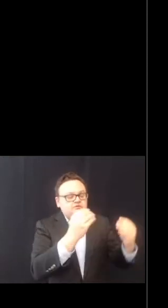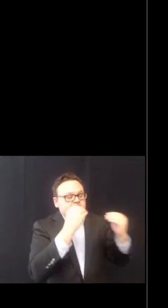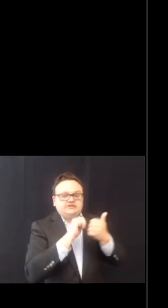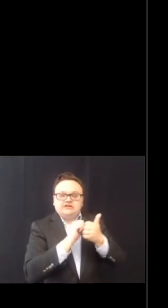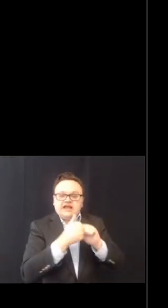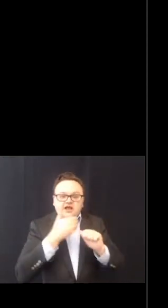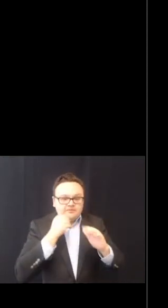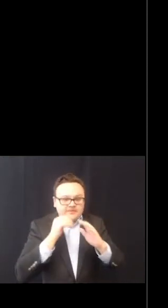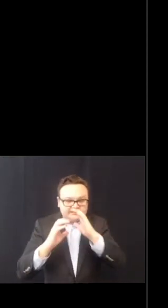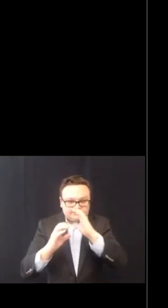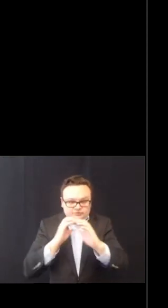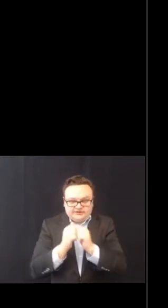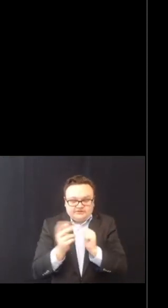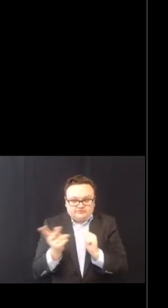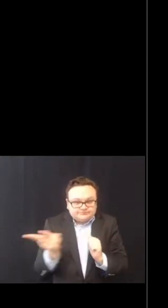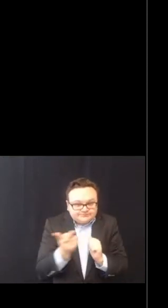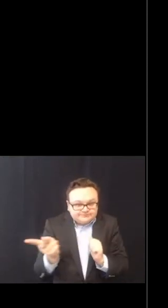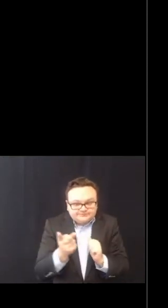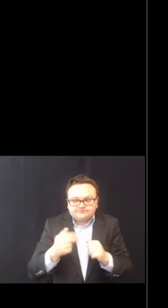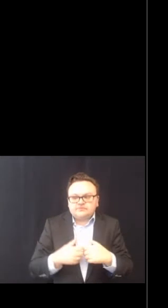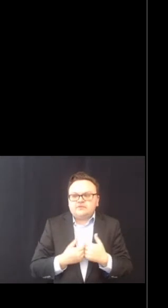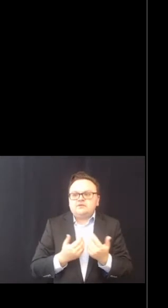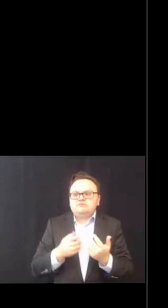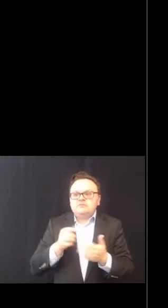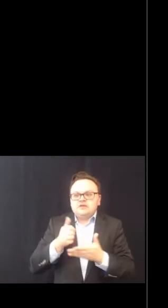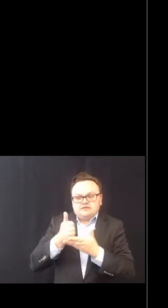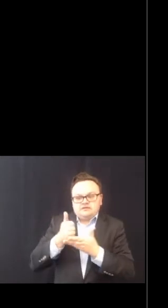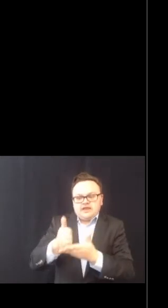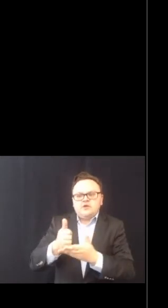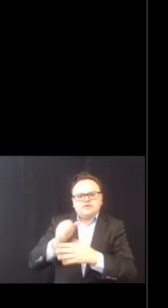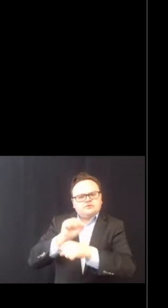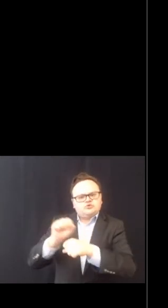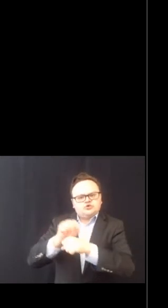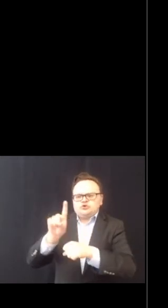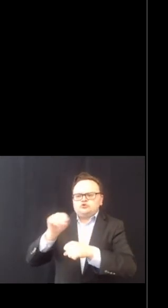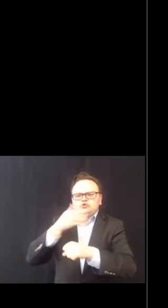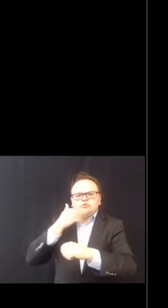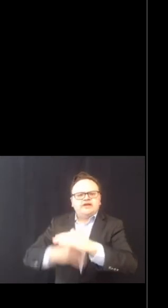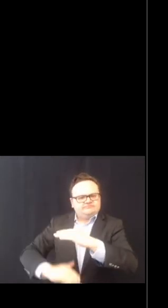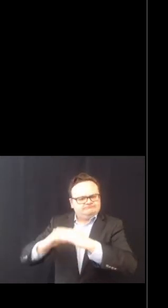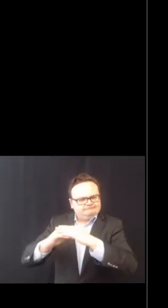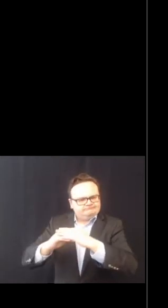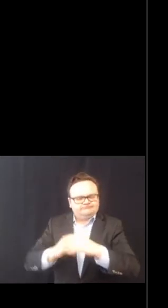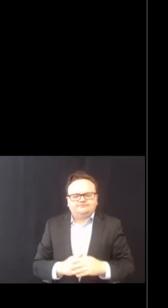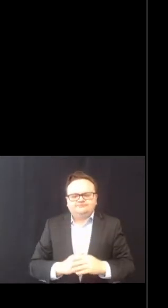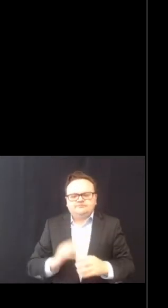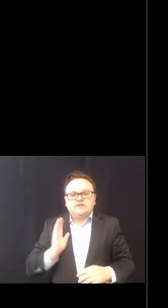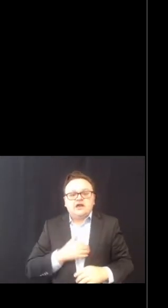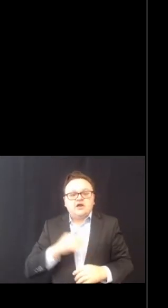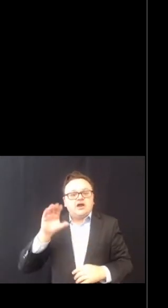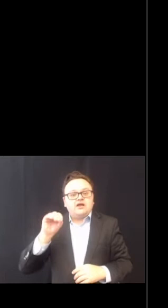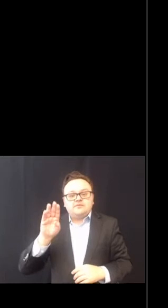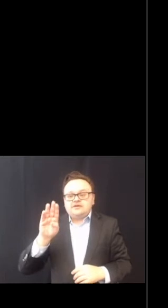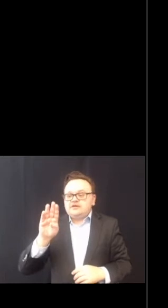communicate best with them and how to get the most out of them. Want to thank Blaze Pizza as far